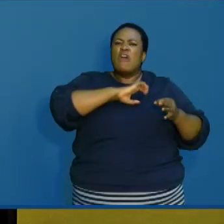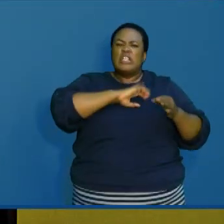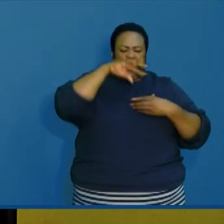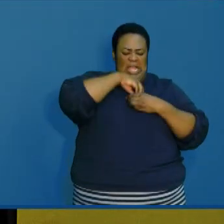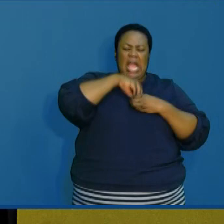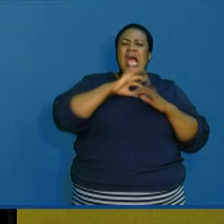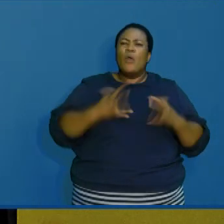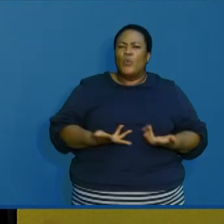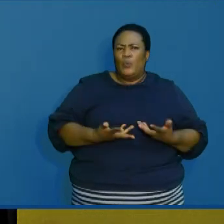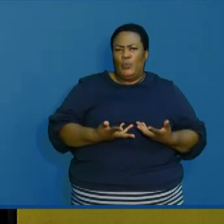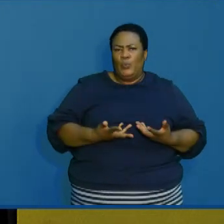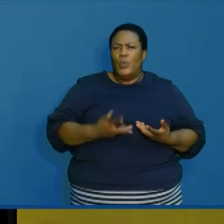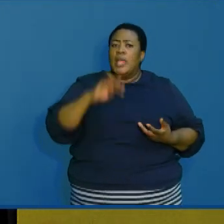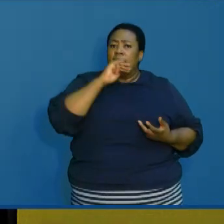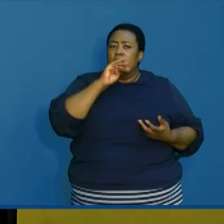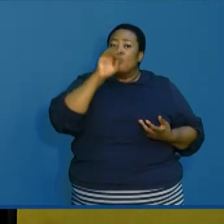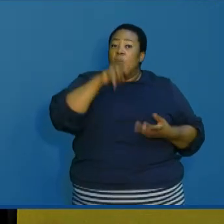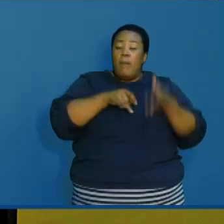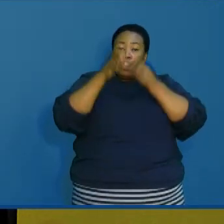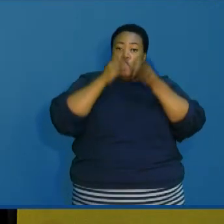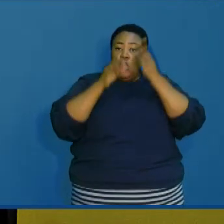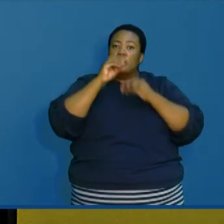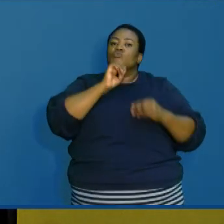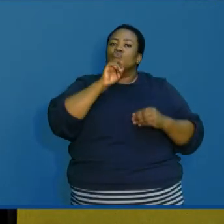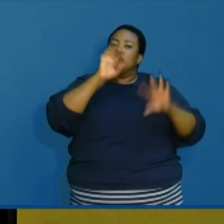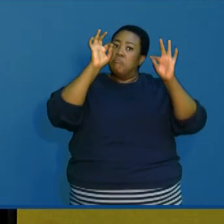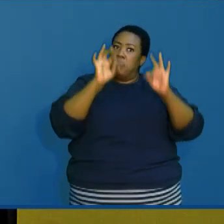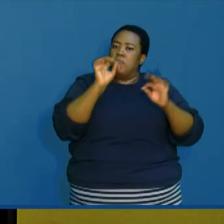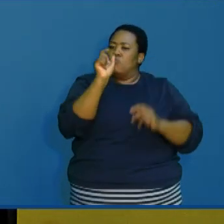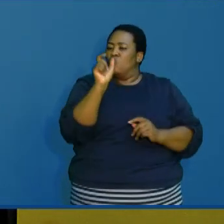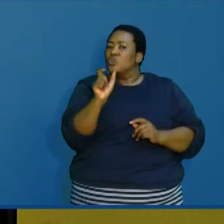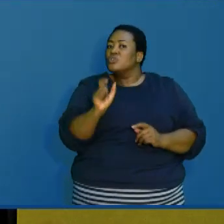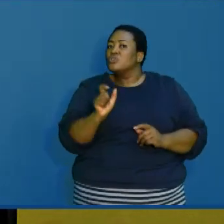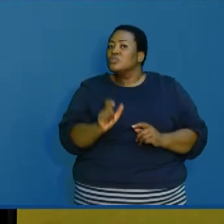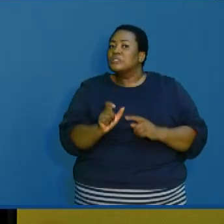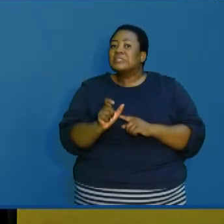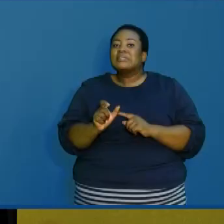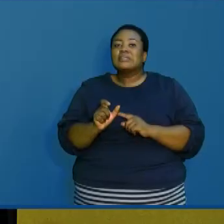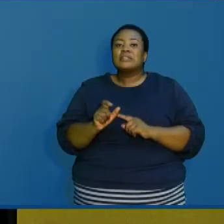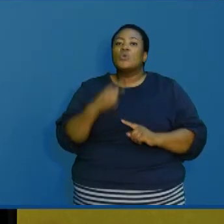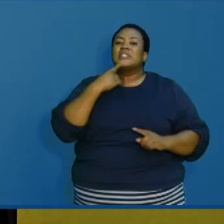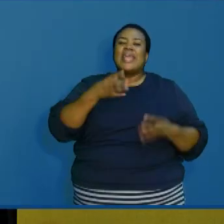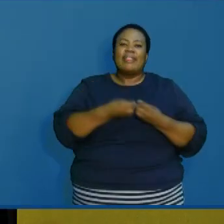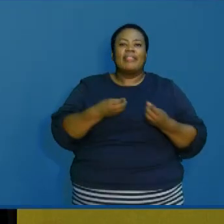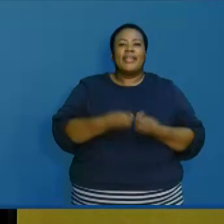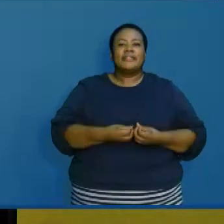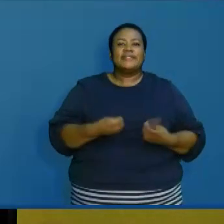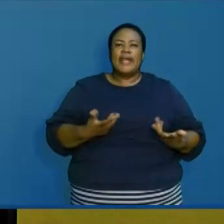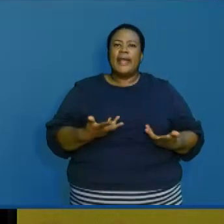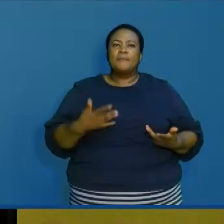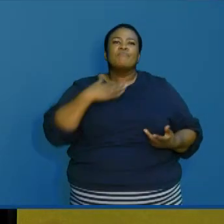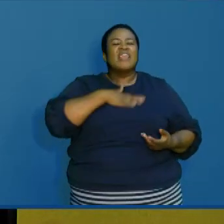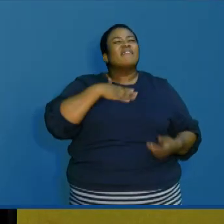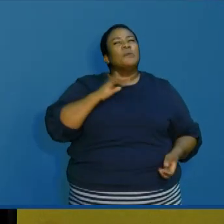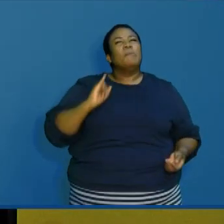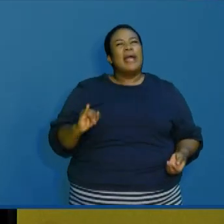this means is you need to learn to use the correct vocabulary. Don't say things like, he feels